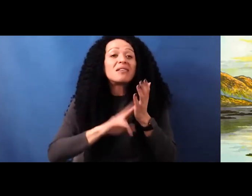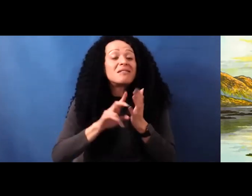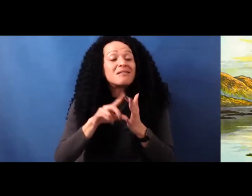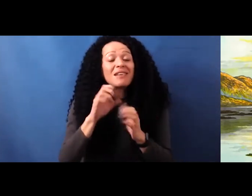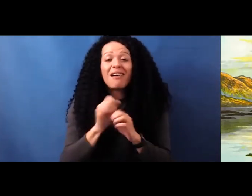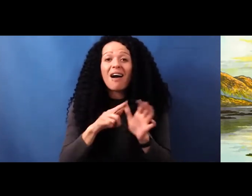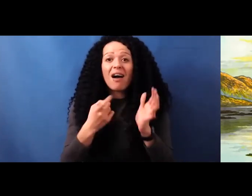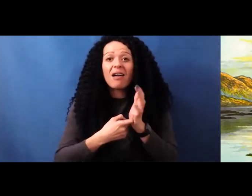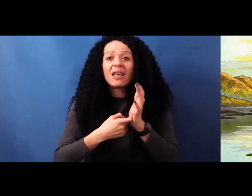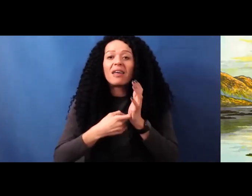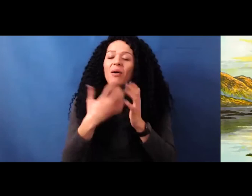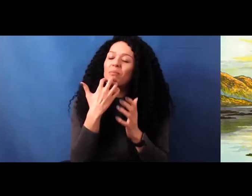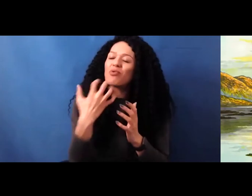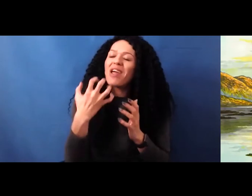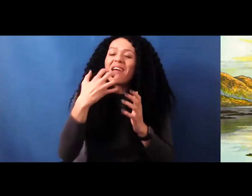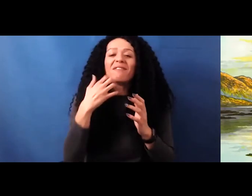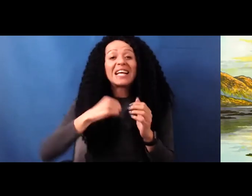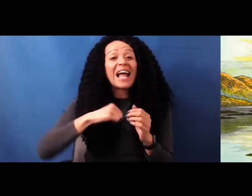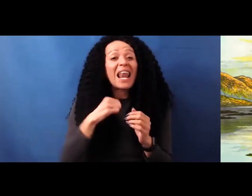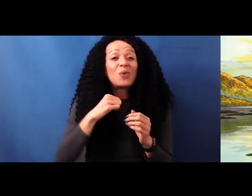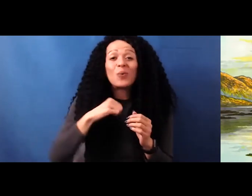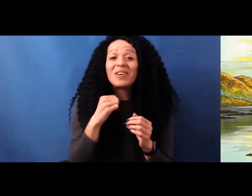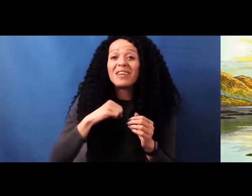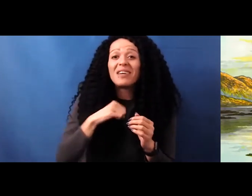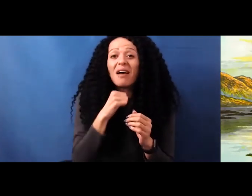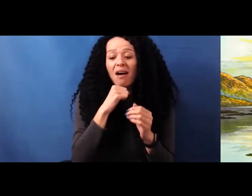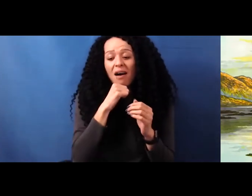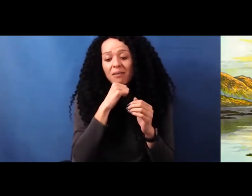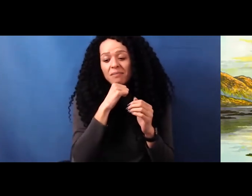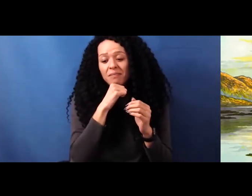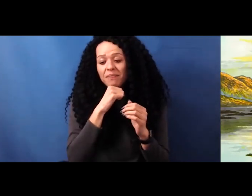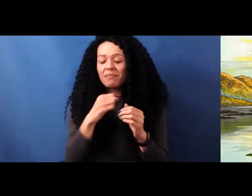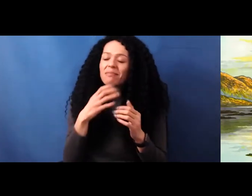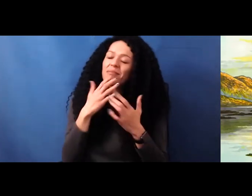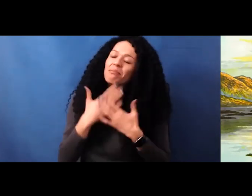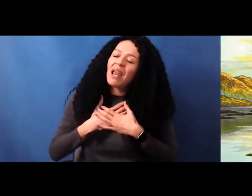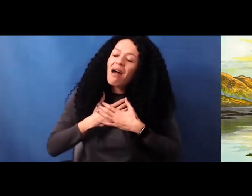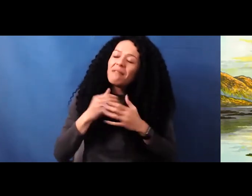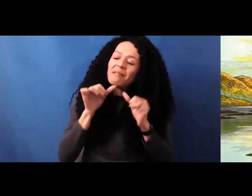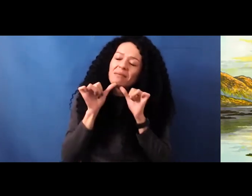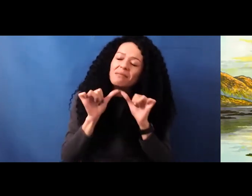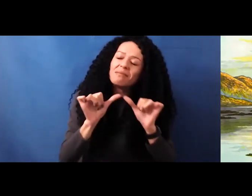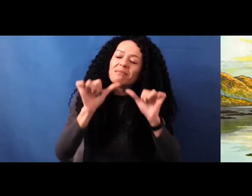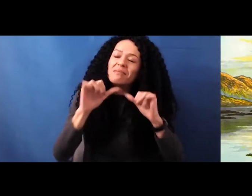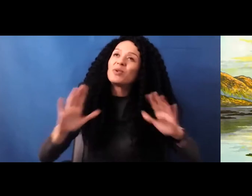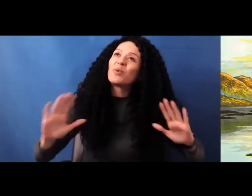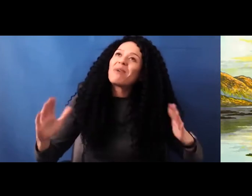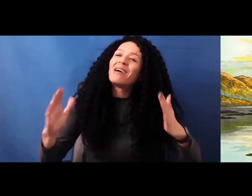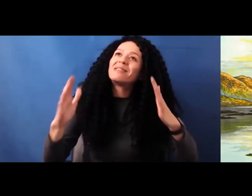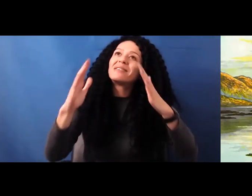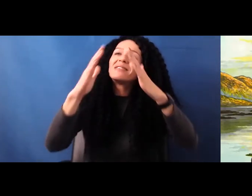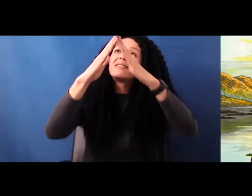Lochnagar. Oh, brave Caledonia, beloved are thy